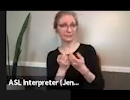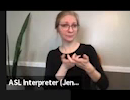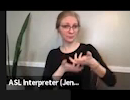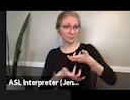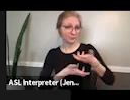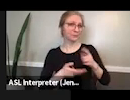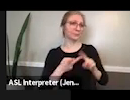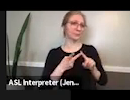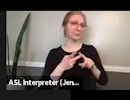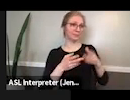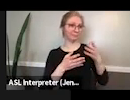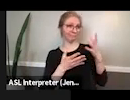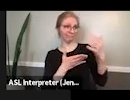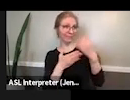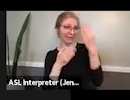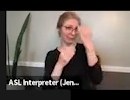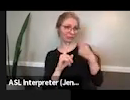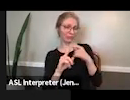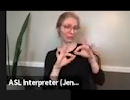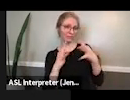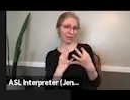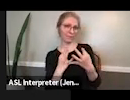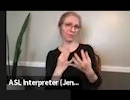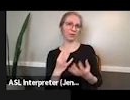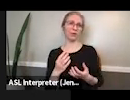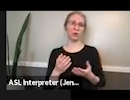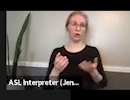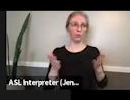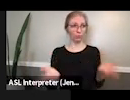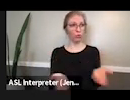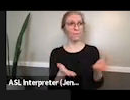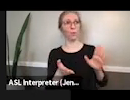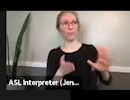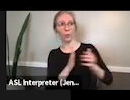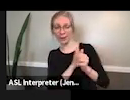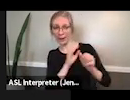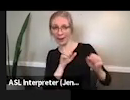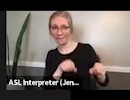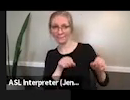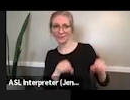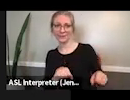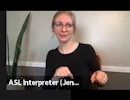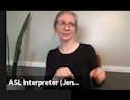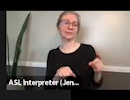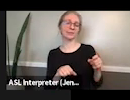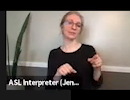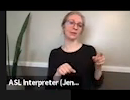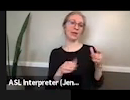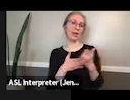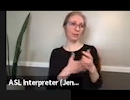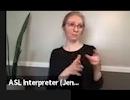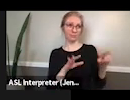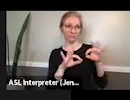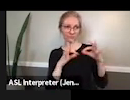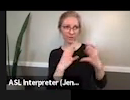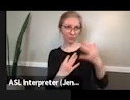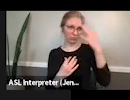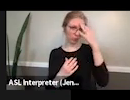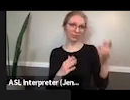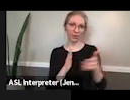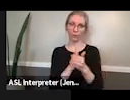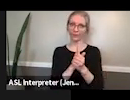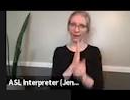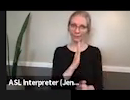family, promote the family's competence, help them know they are competent to build on their child's